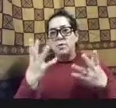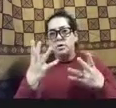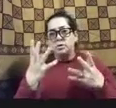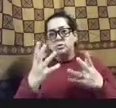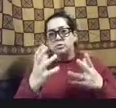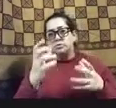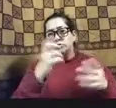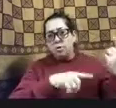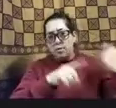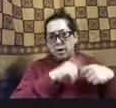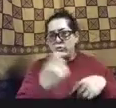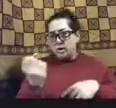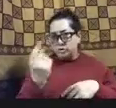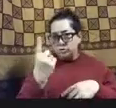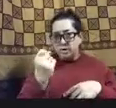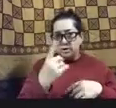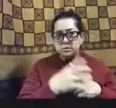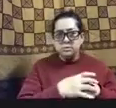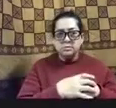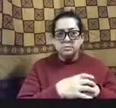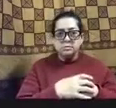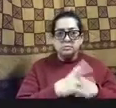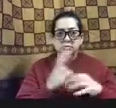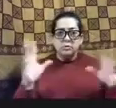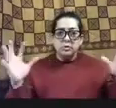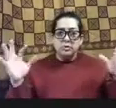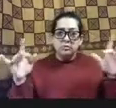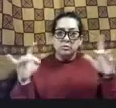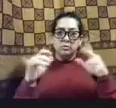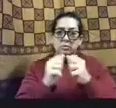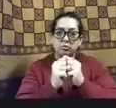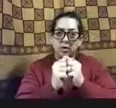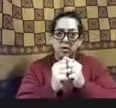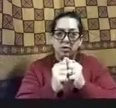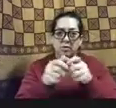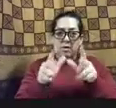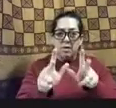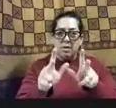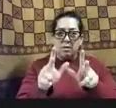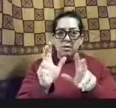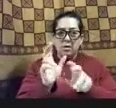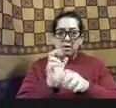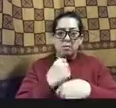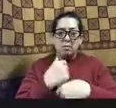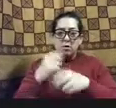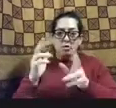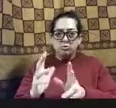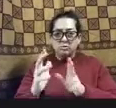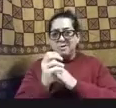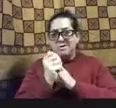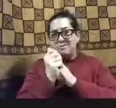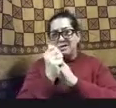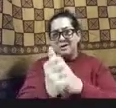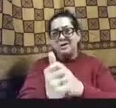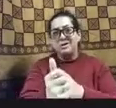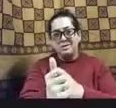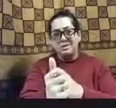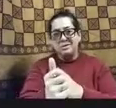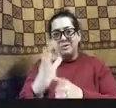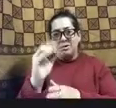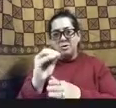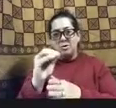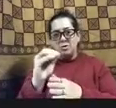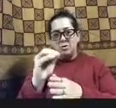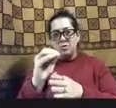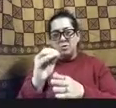goes back to that understanding. So it's about bringing folks together, allowing producers to kind of lead the coexistence, for